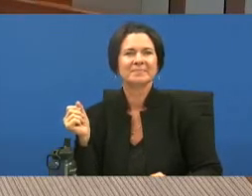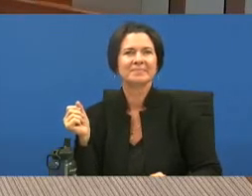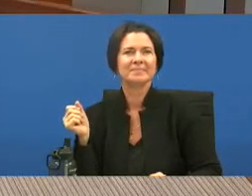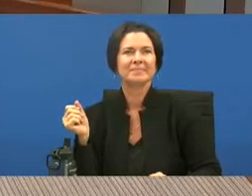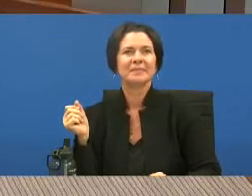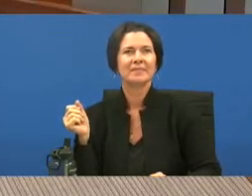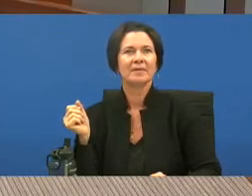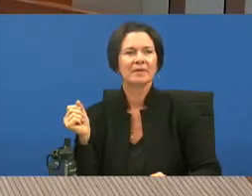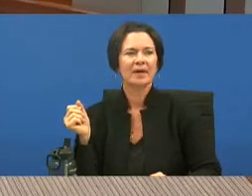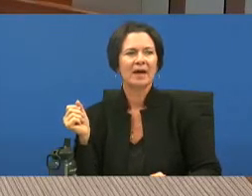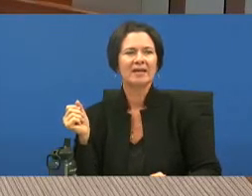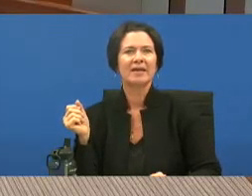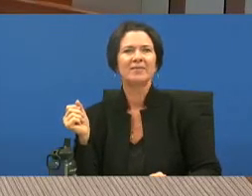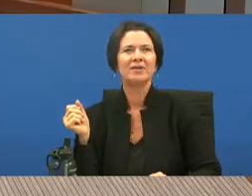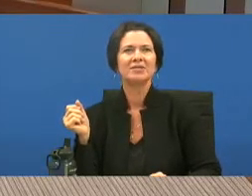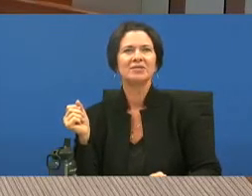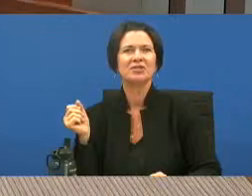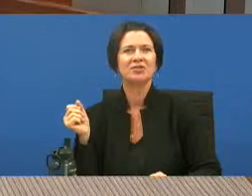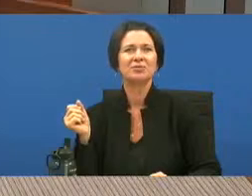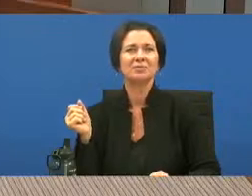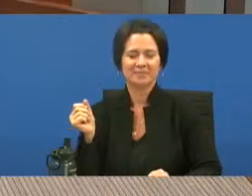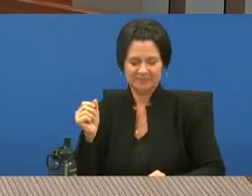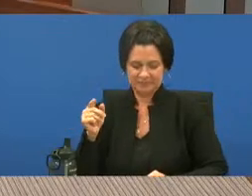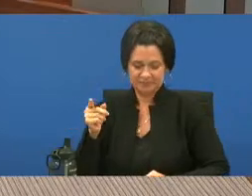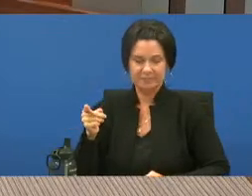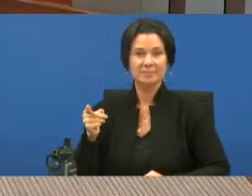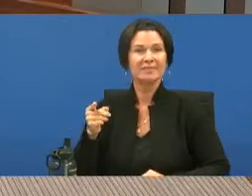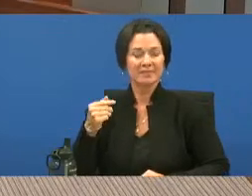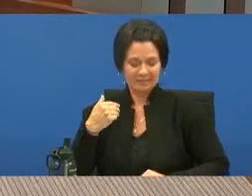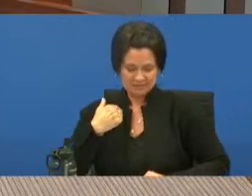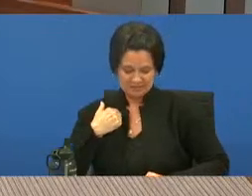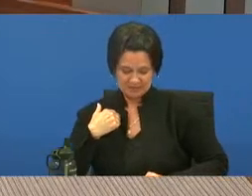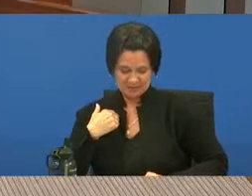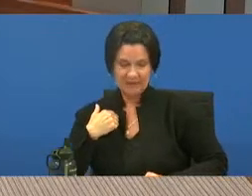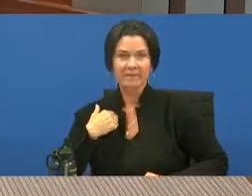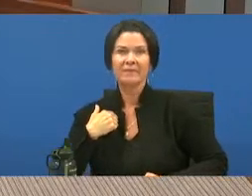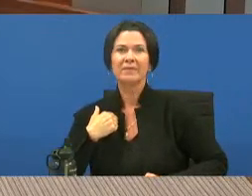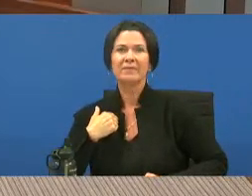Yeah. We're gonna have a 5-minute recess. Come